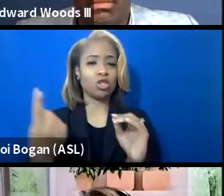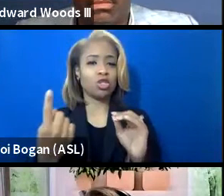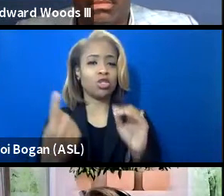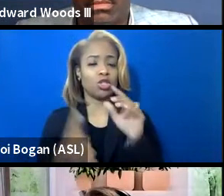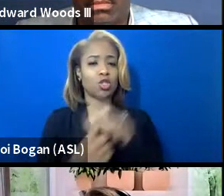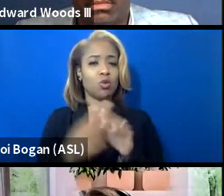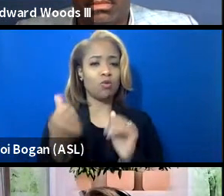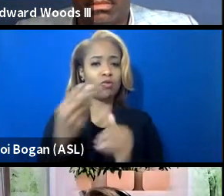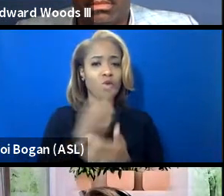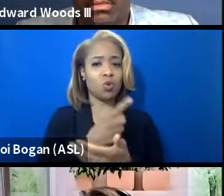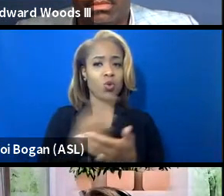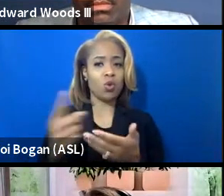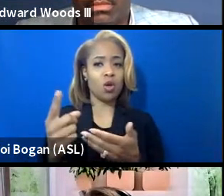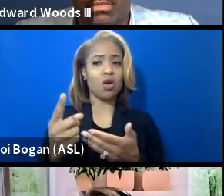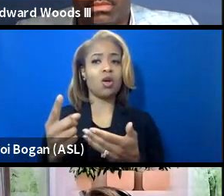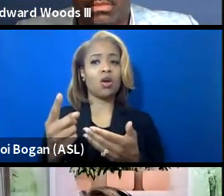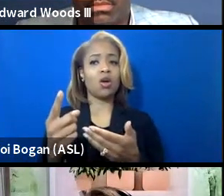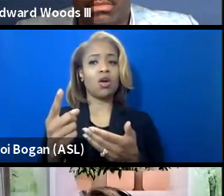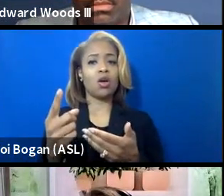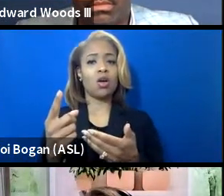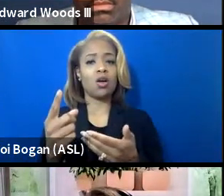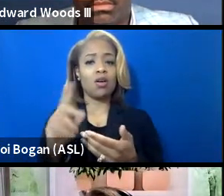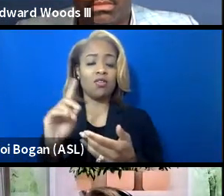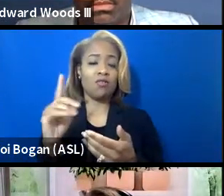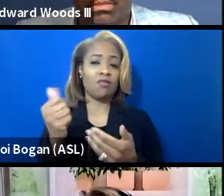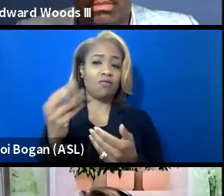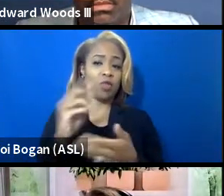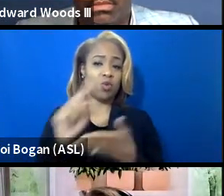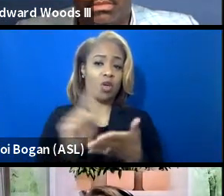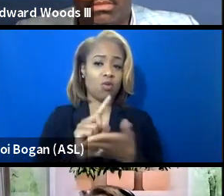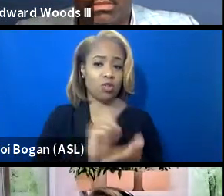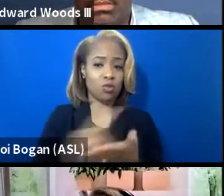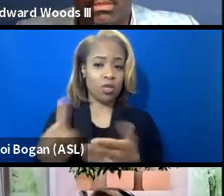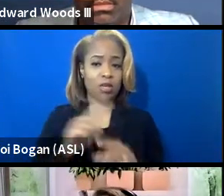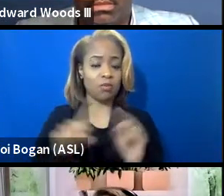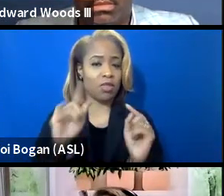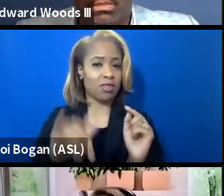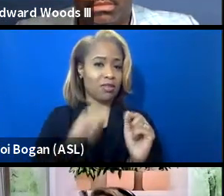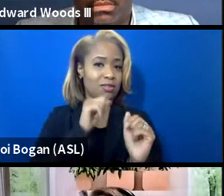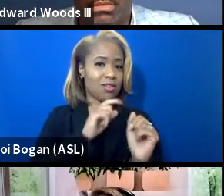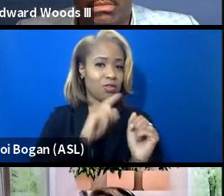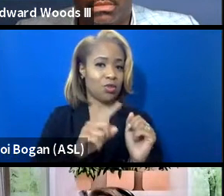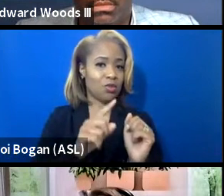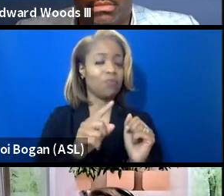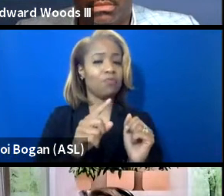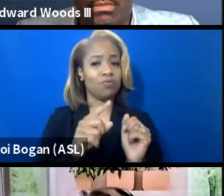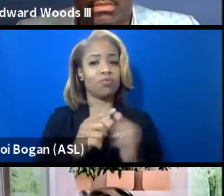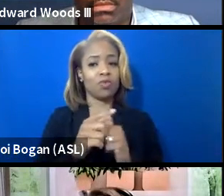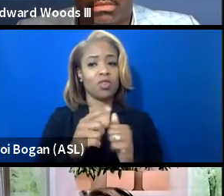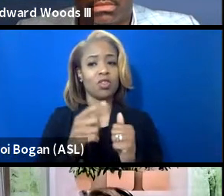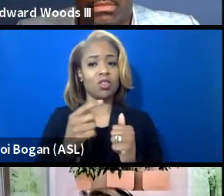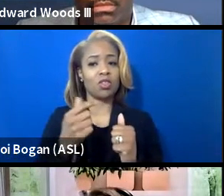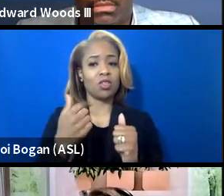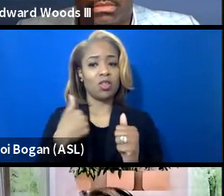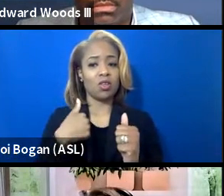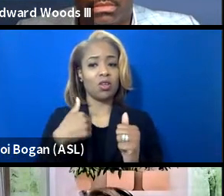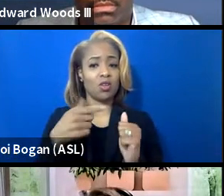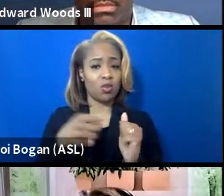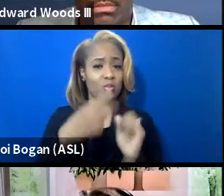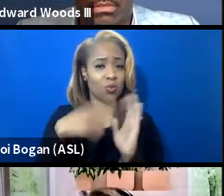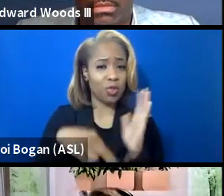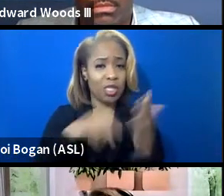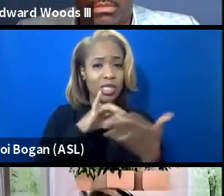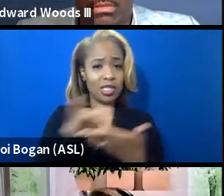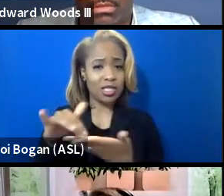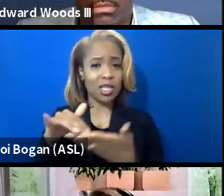week and then they go home and show up the next week. And that's definitely not true. We're pushing out a lot of information in between. You're reading, you're